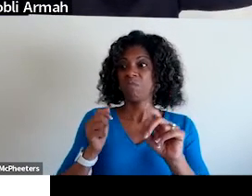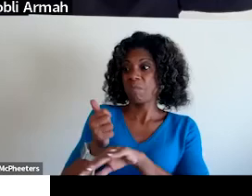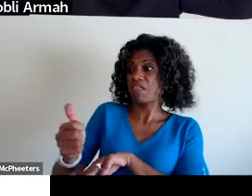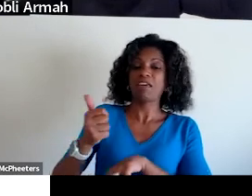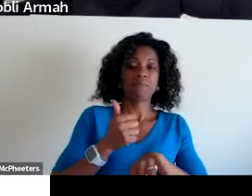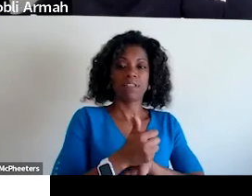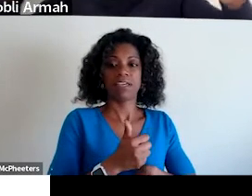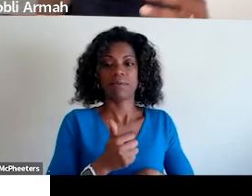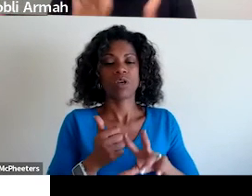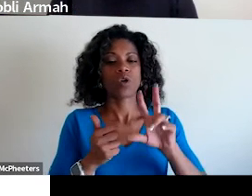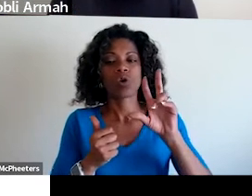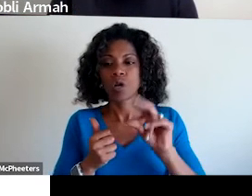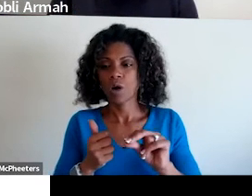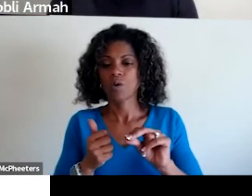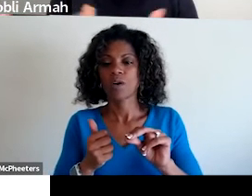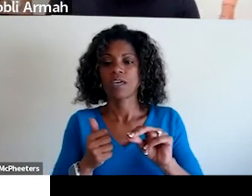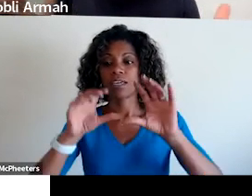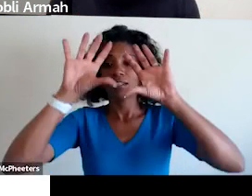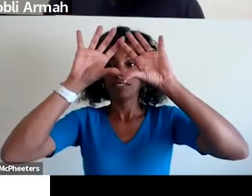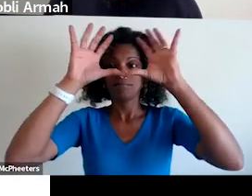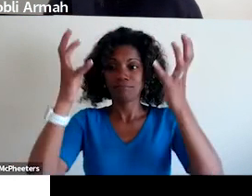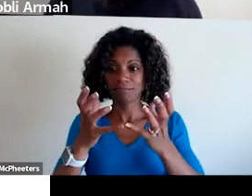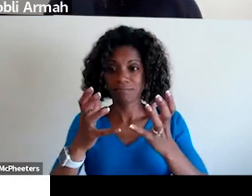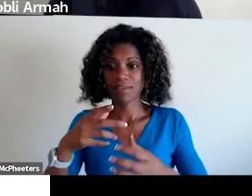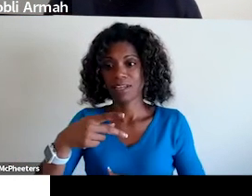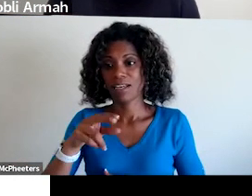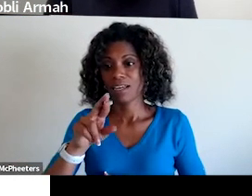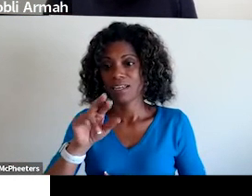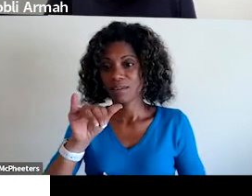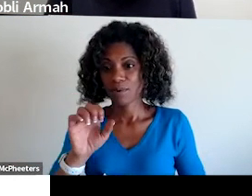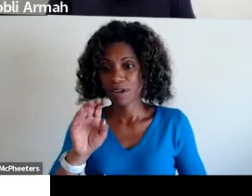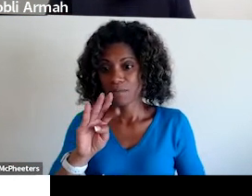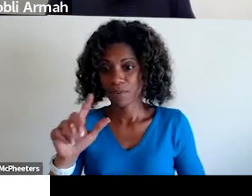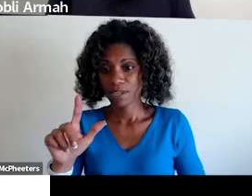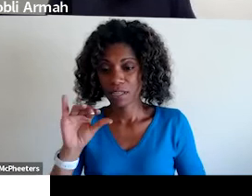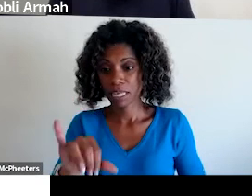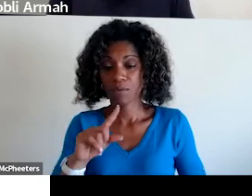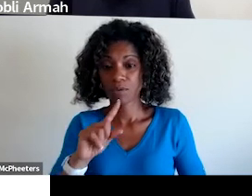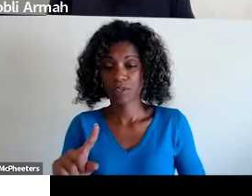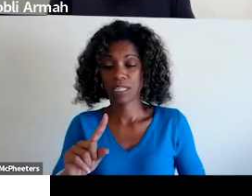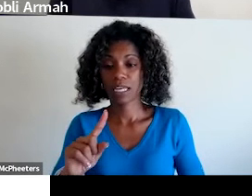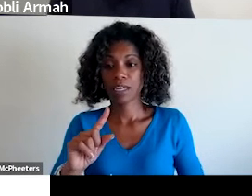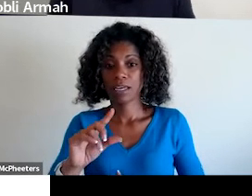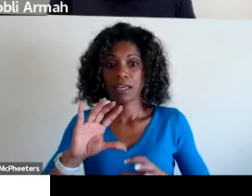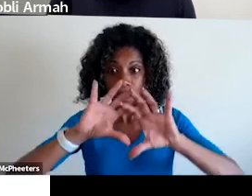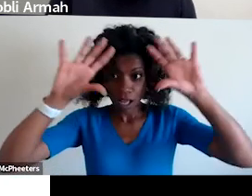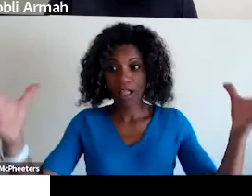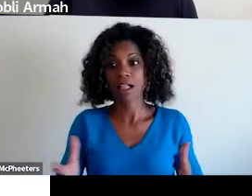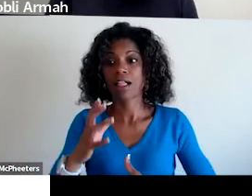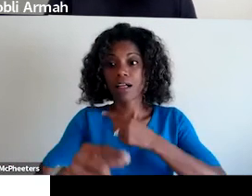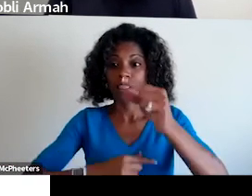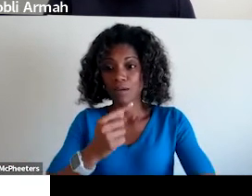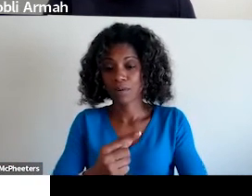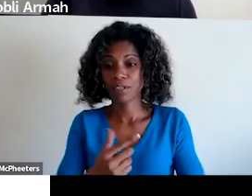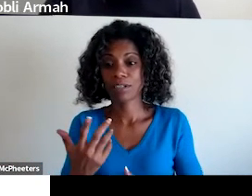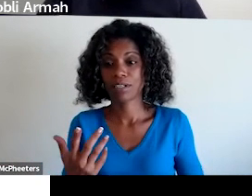equity above that. Like the crime bill, that was Democrats. Like you know, welfare